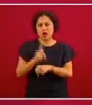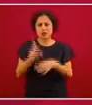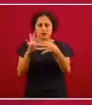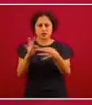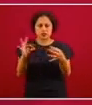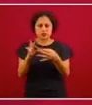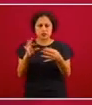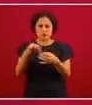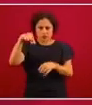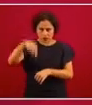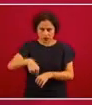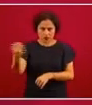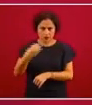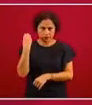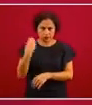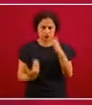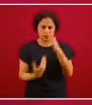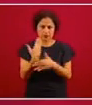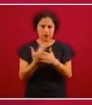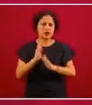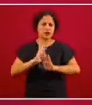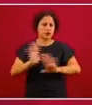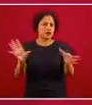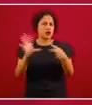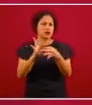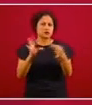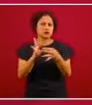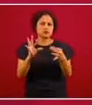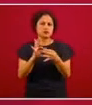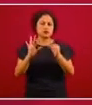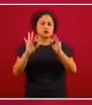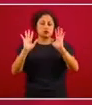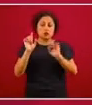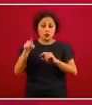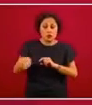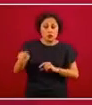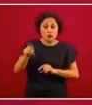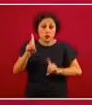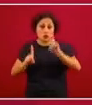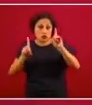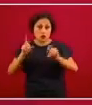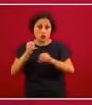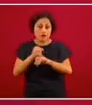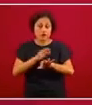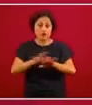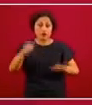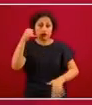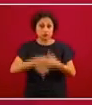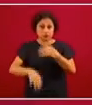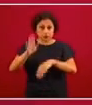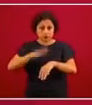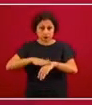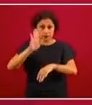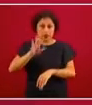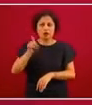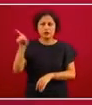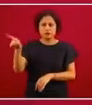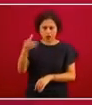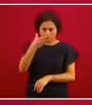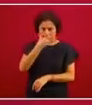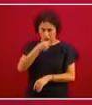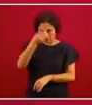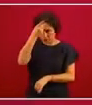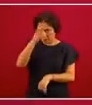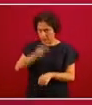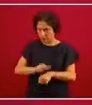question, we had Dr. Solis who explained this in a morning conference a few